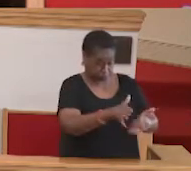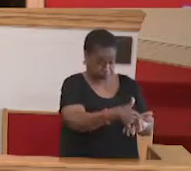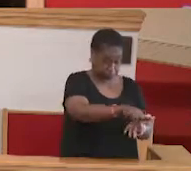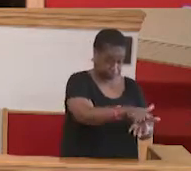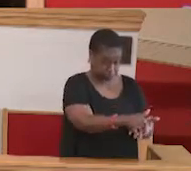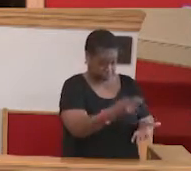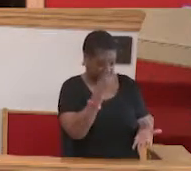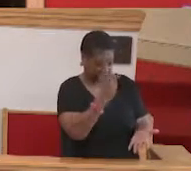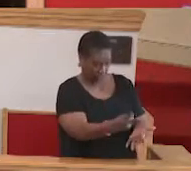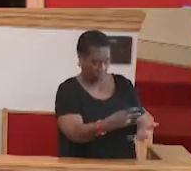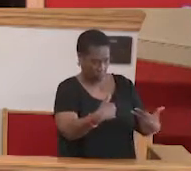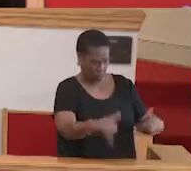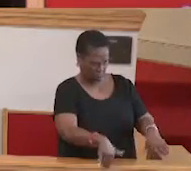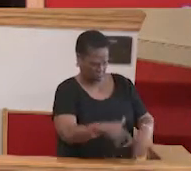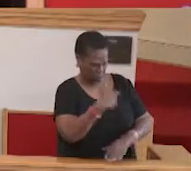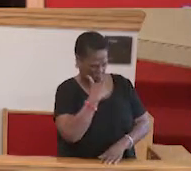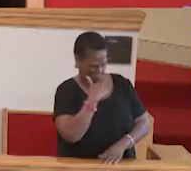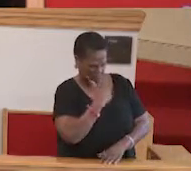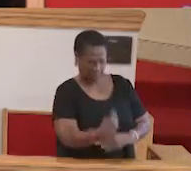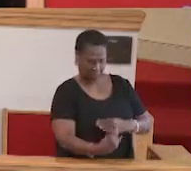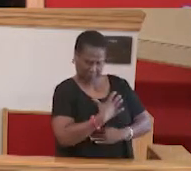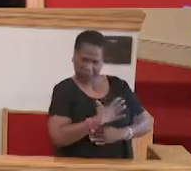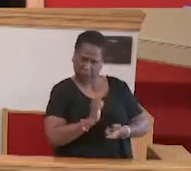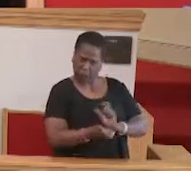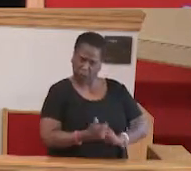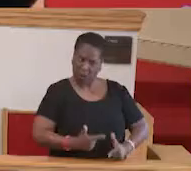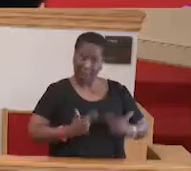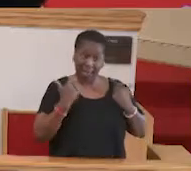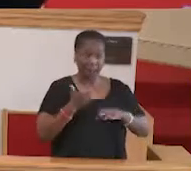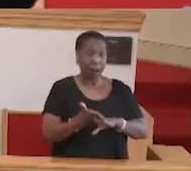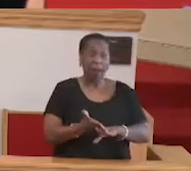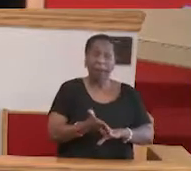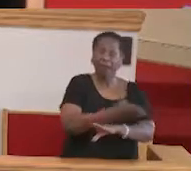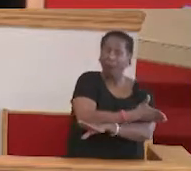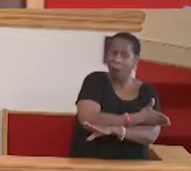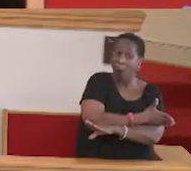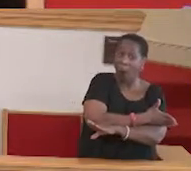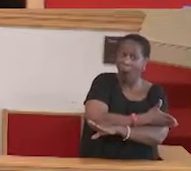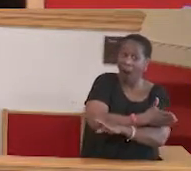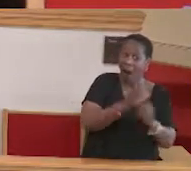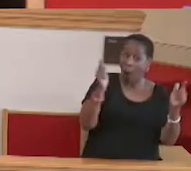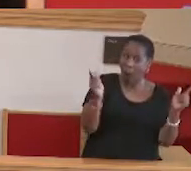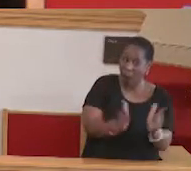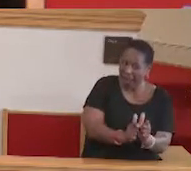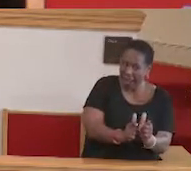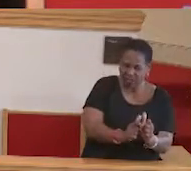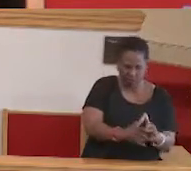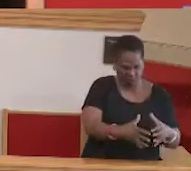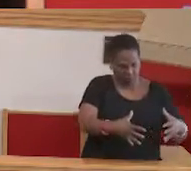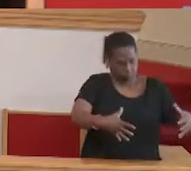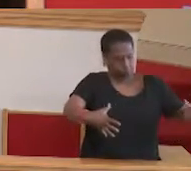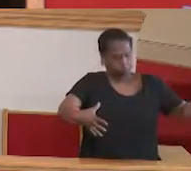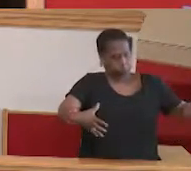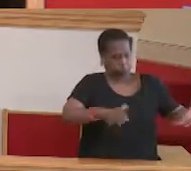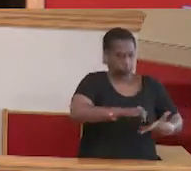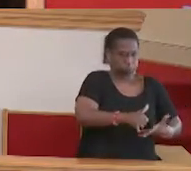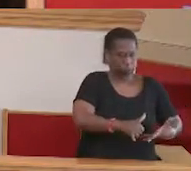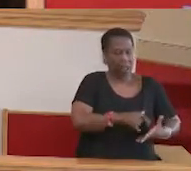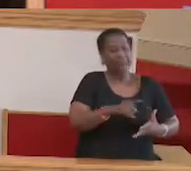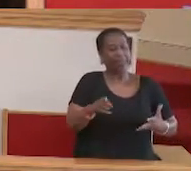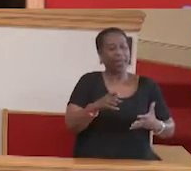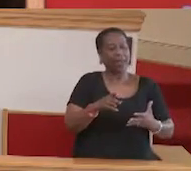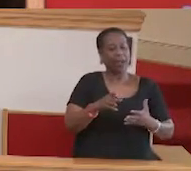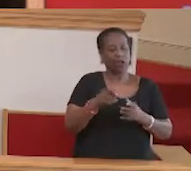And of course, they showed her before the weight loss program, and they showed a